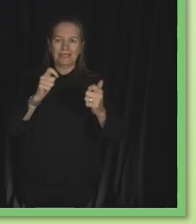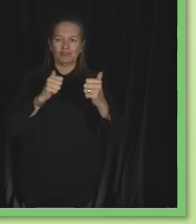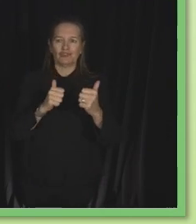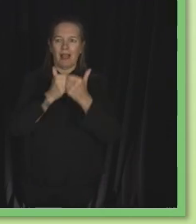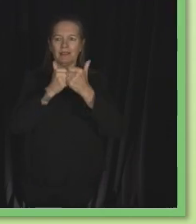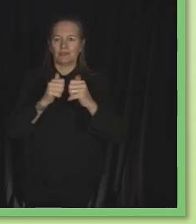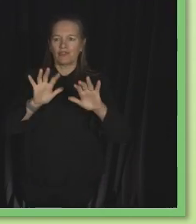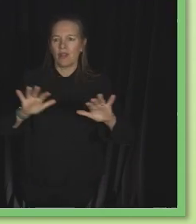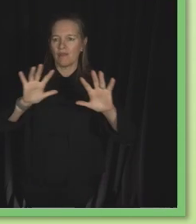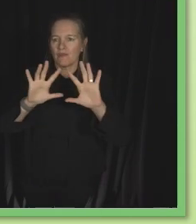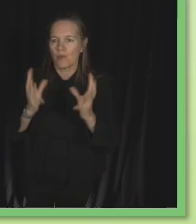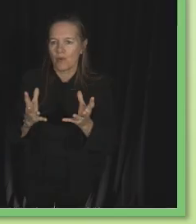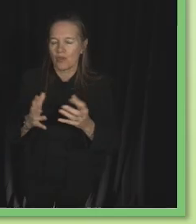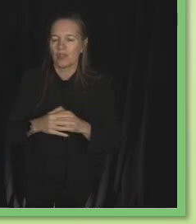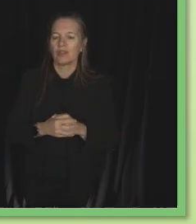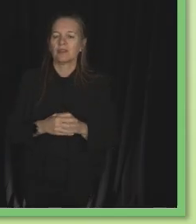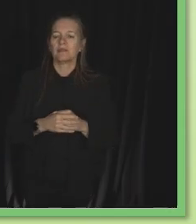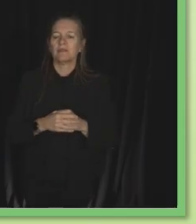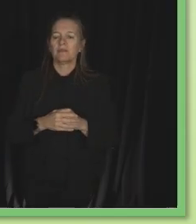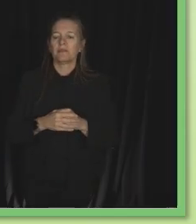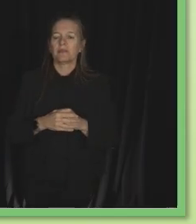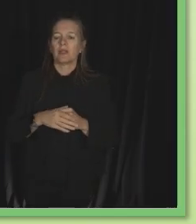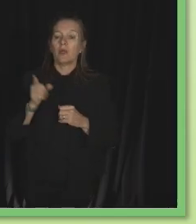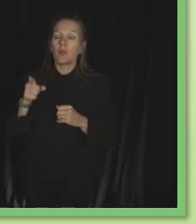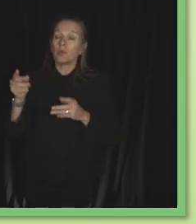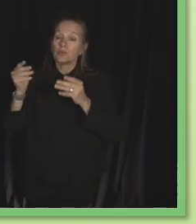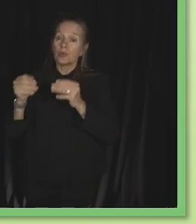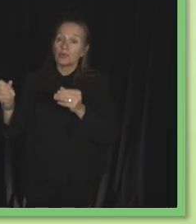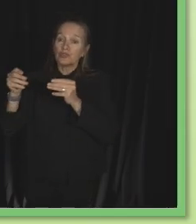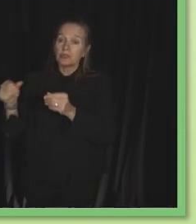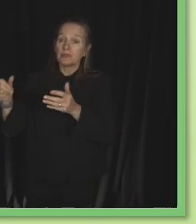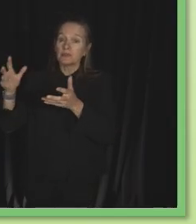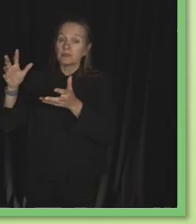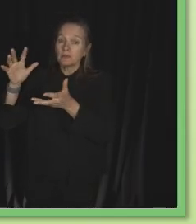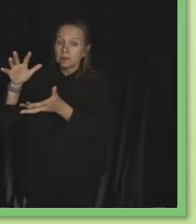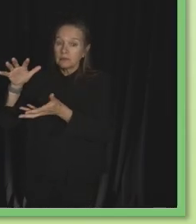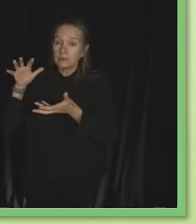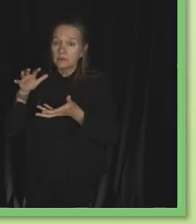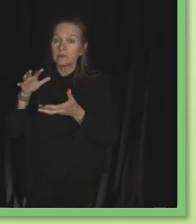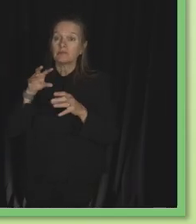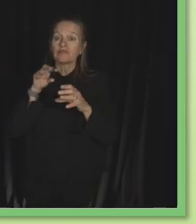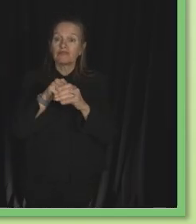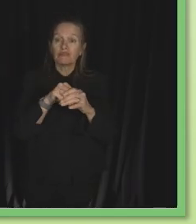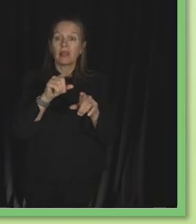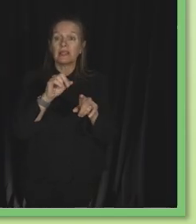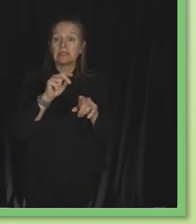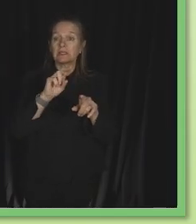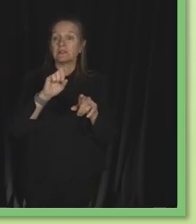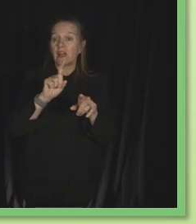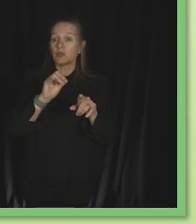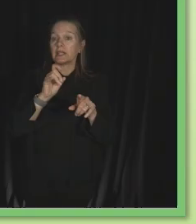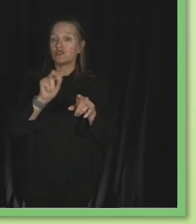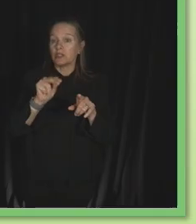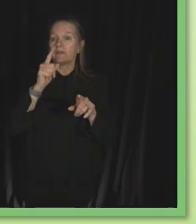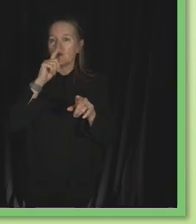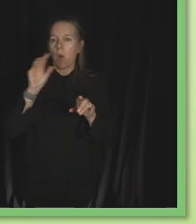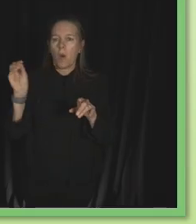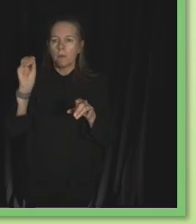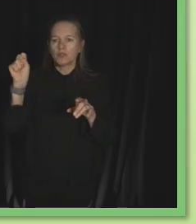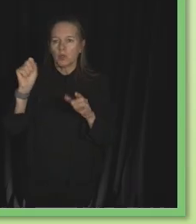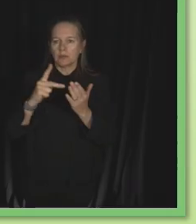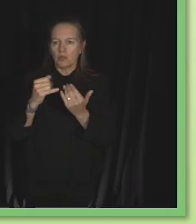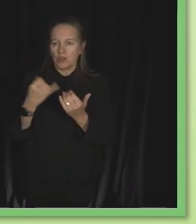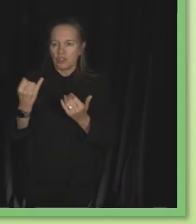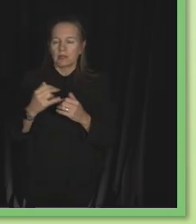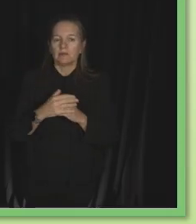Actually, 18 of those solutions later came into the Linux Foundation as open source projects, and some of them even